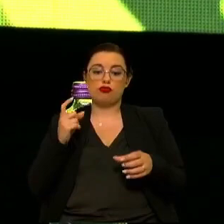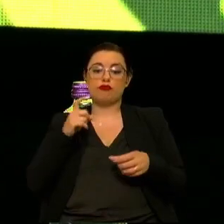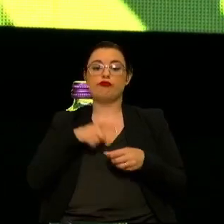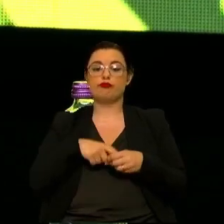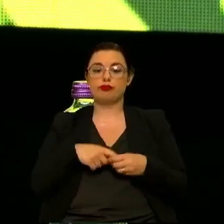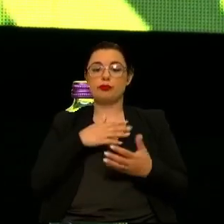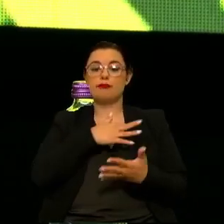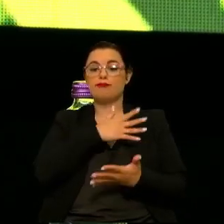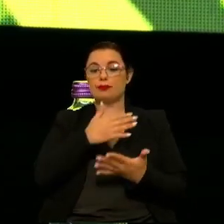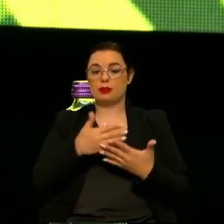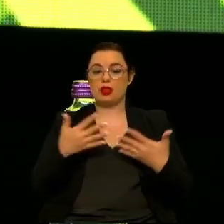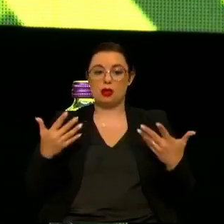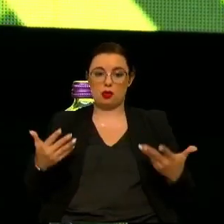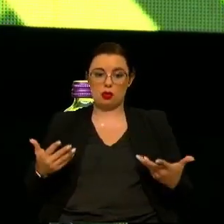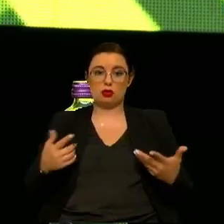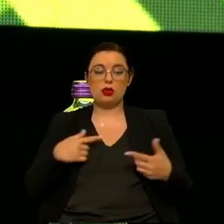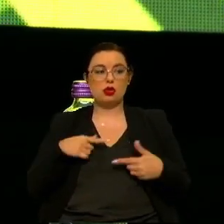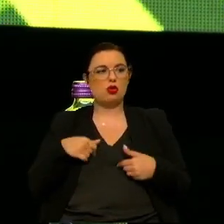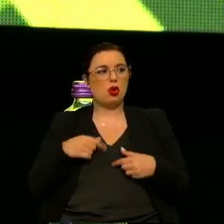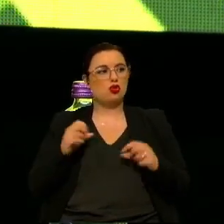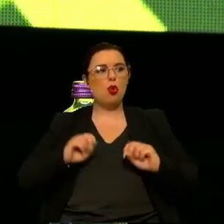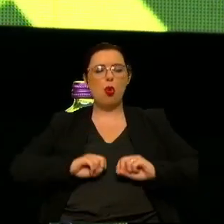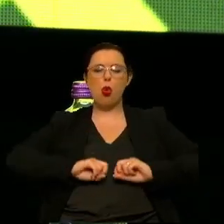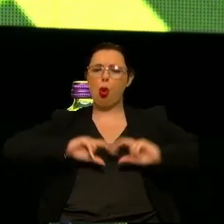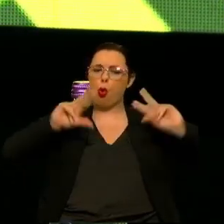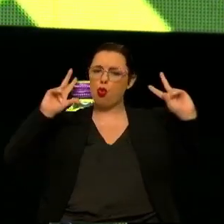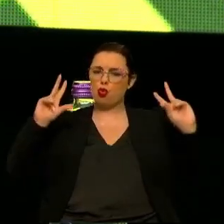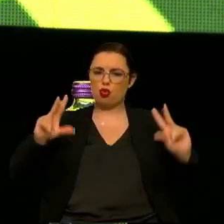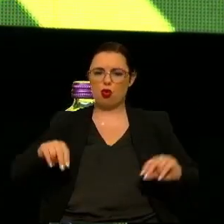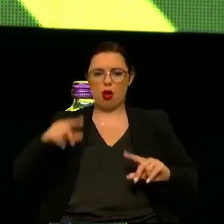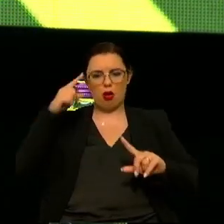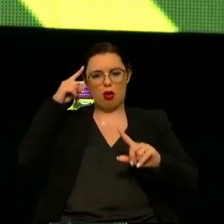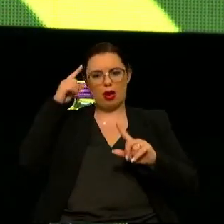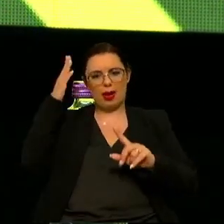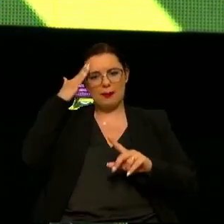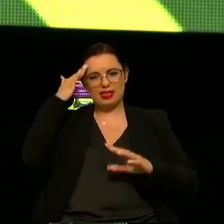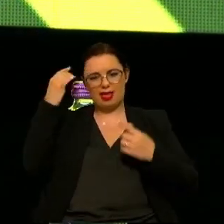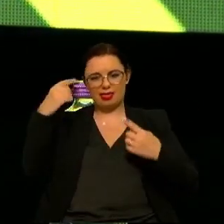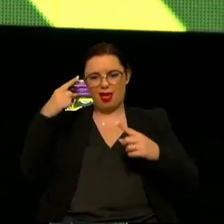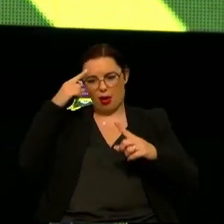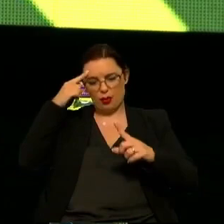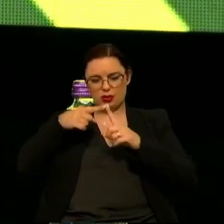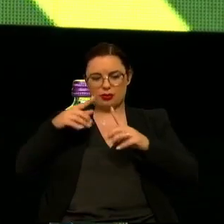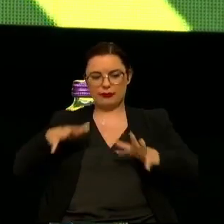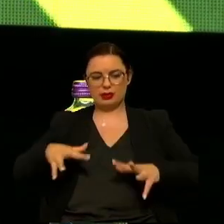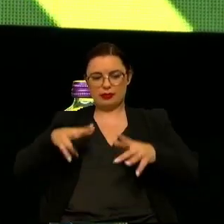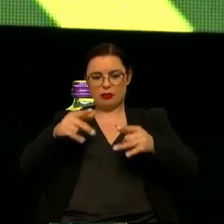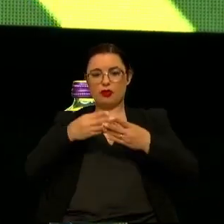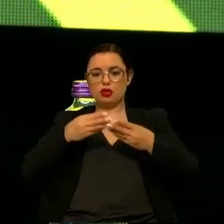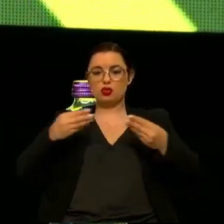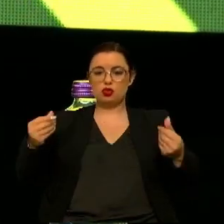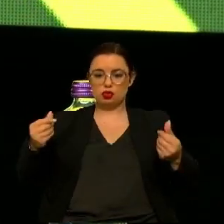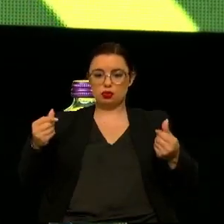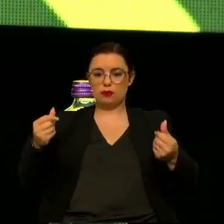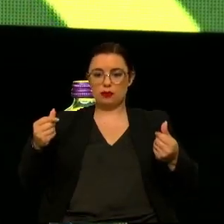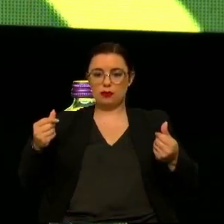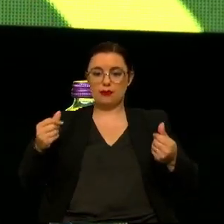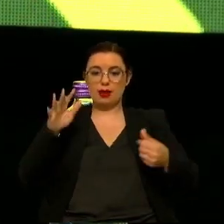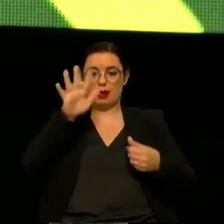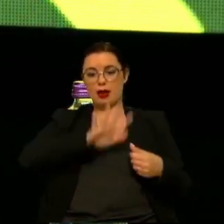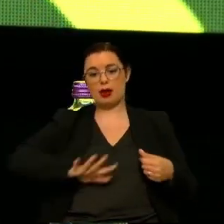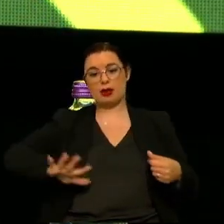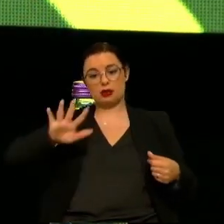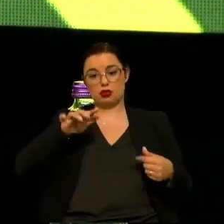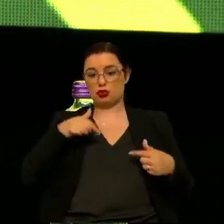technology ensured by the international organizations to which we belong to. So far, we were unable to develop